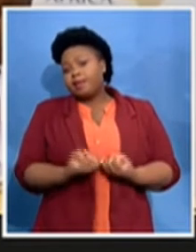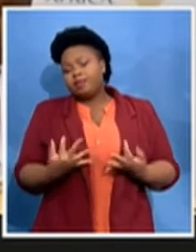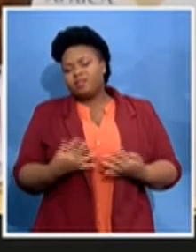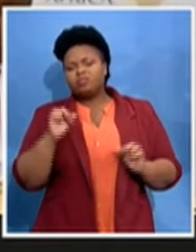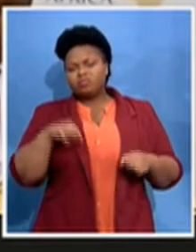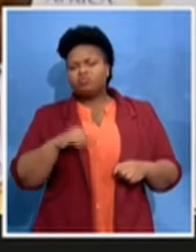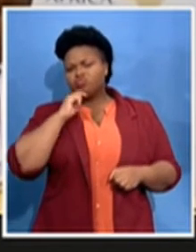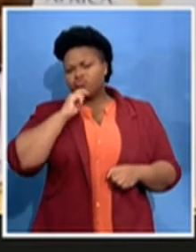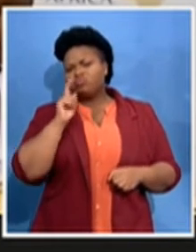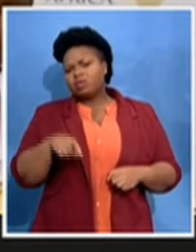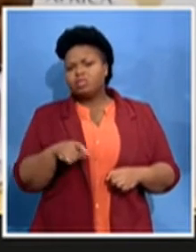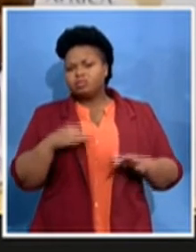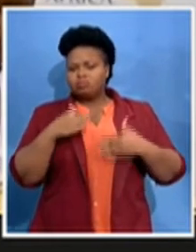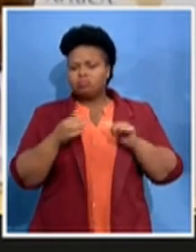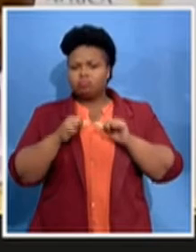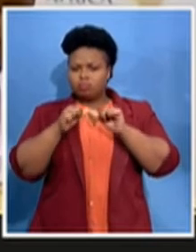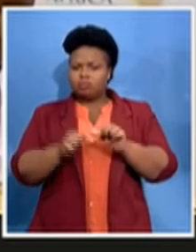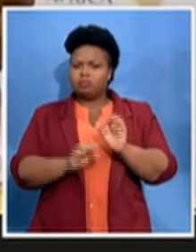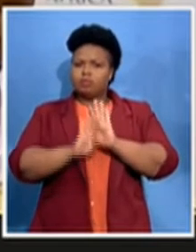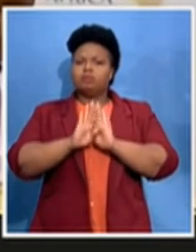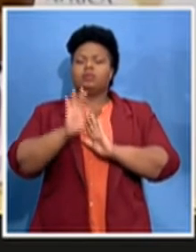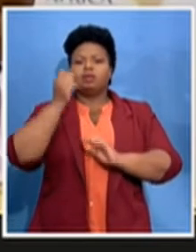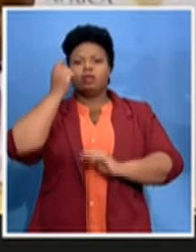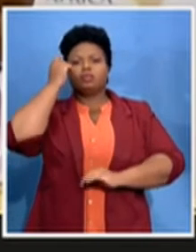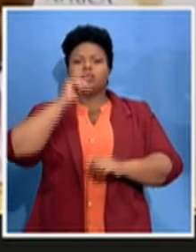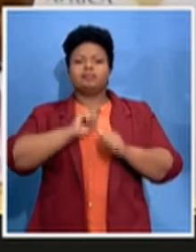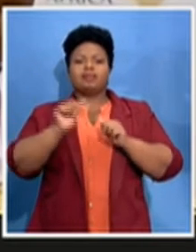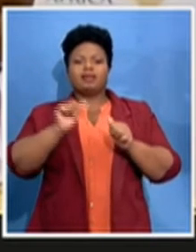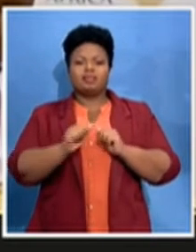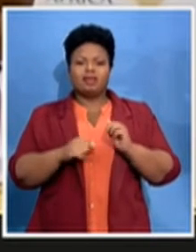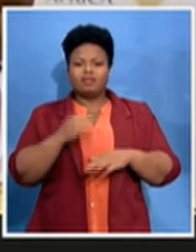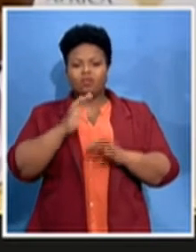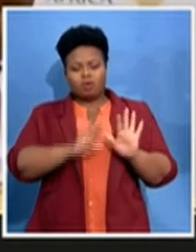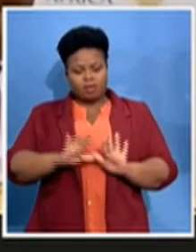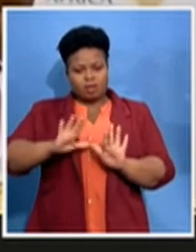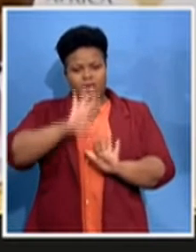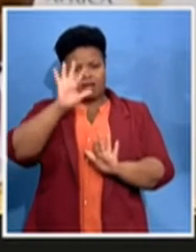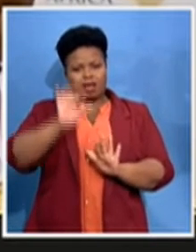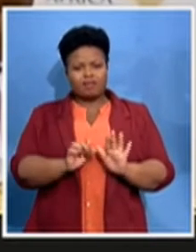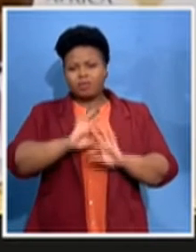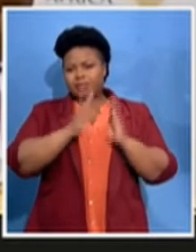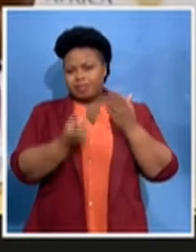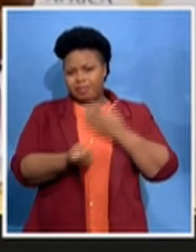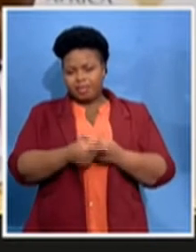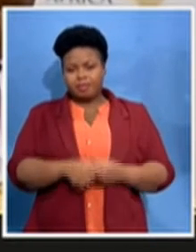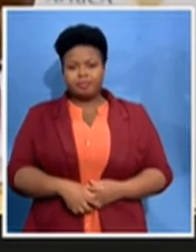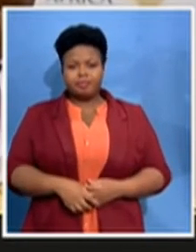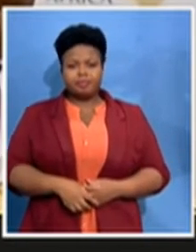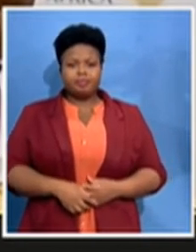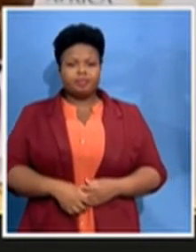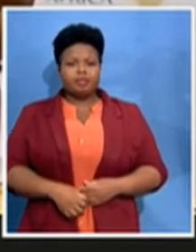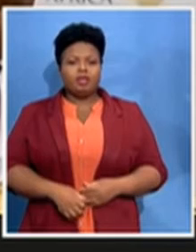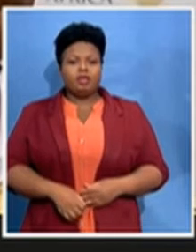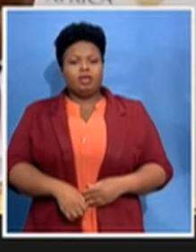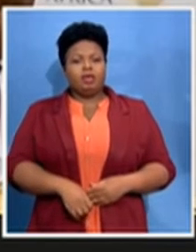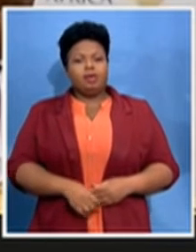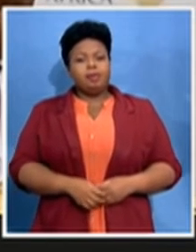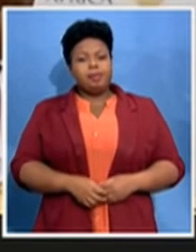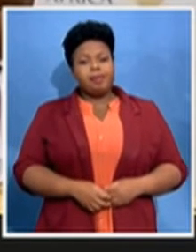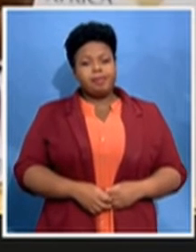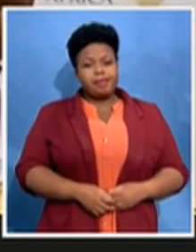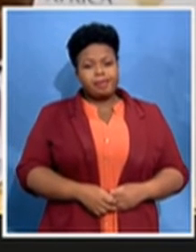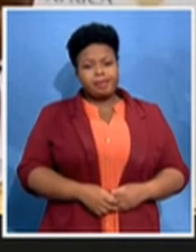what is going on across the continent. For the epidemiological week 6, that is between 8 and